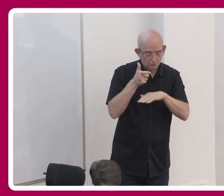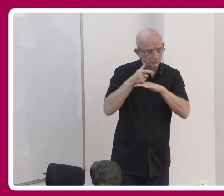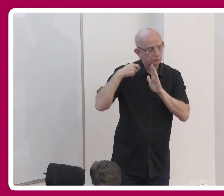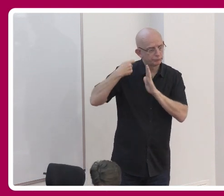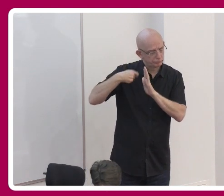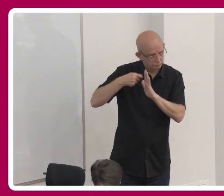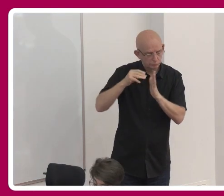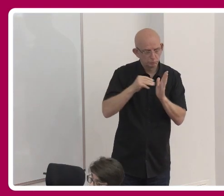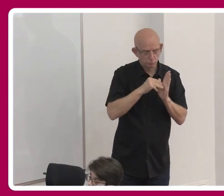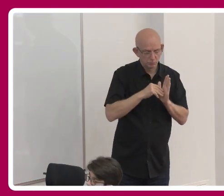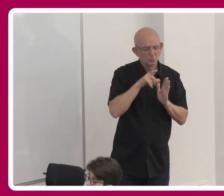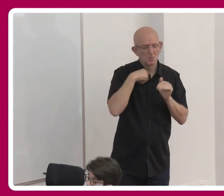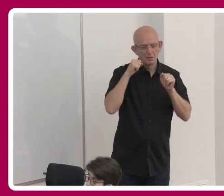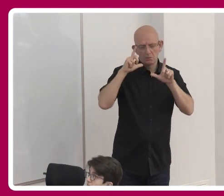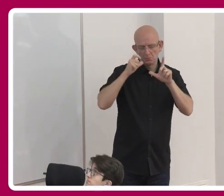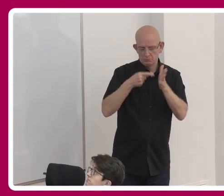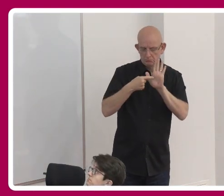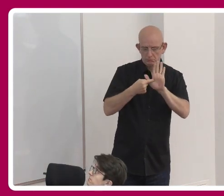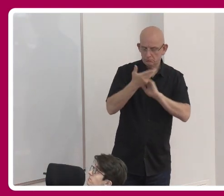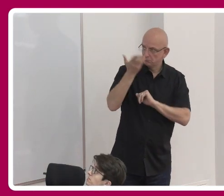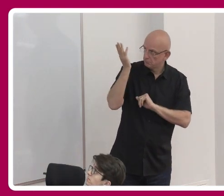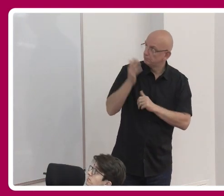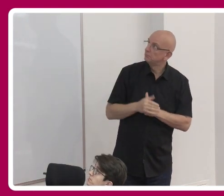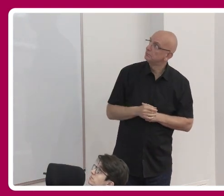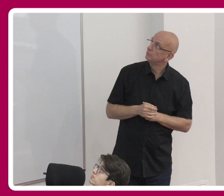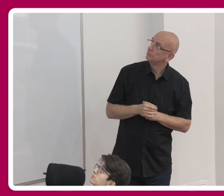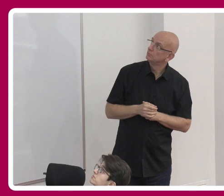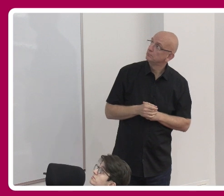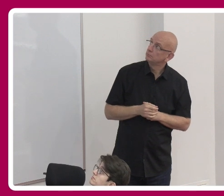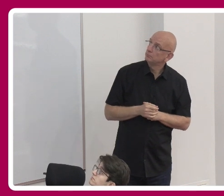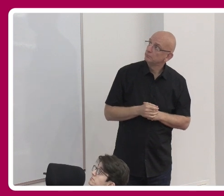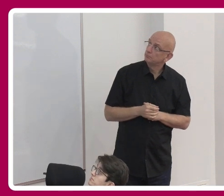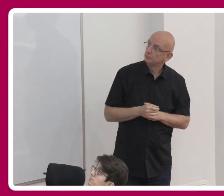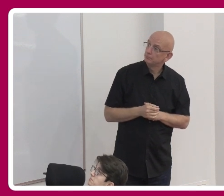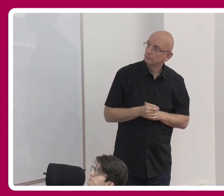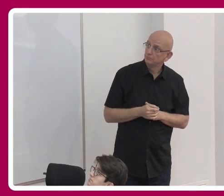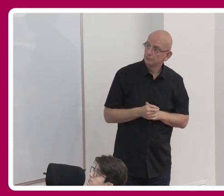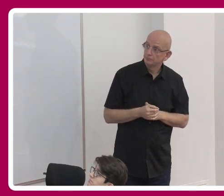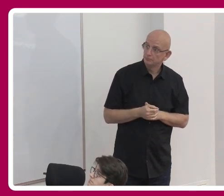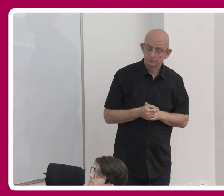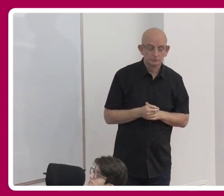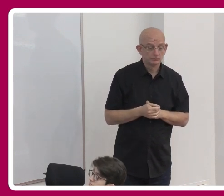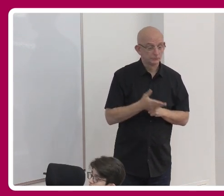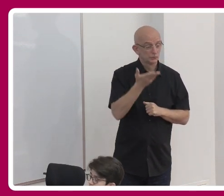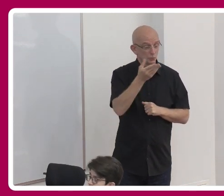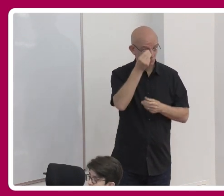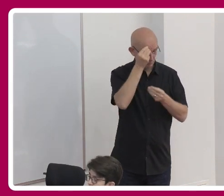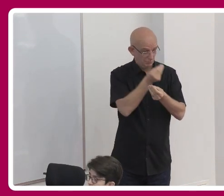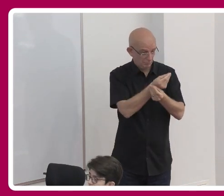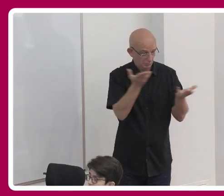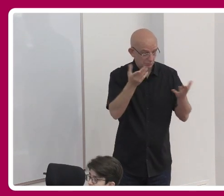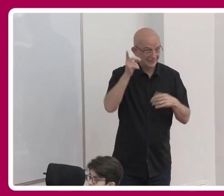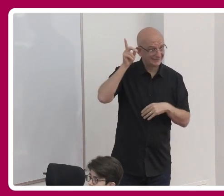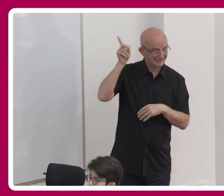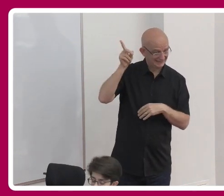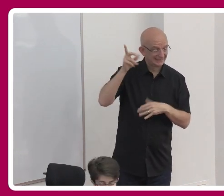I go there just to make sure we are all clear on chaining. I'll describe what's on the page is